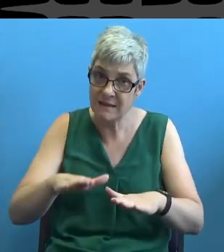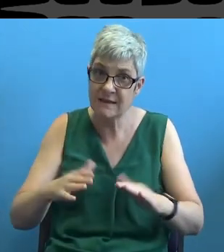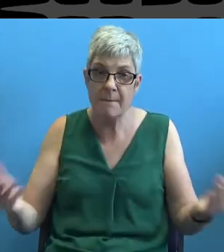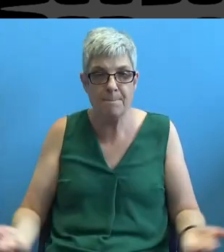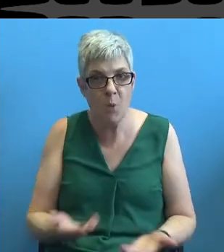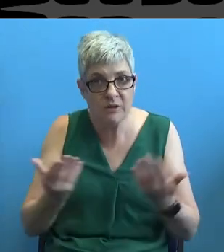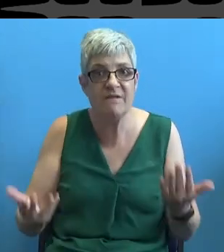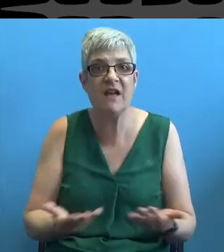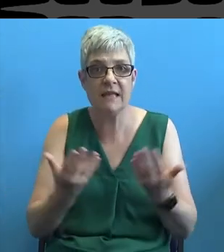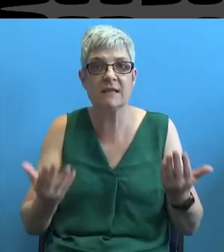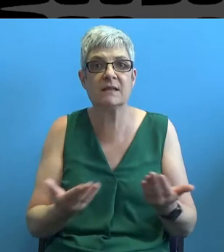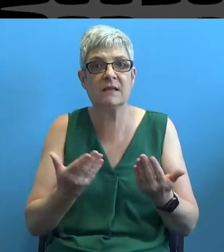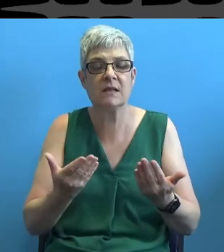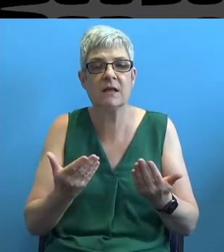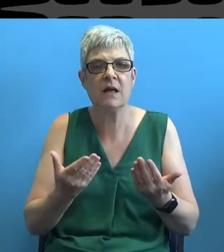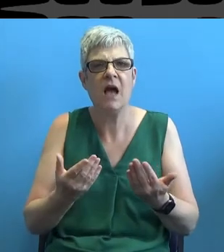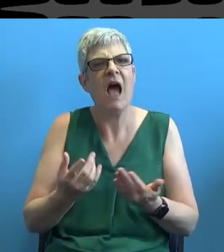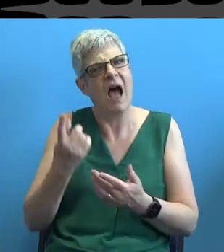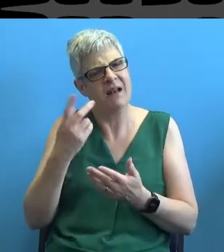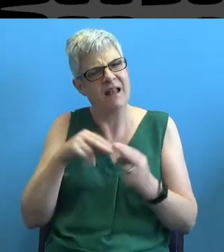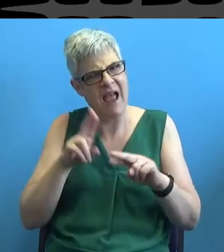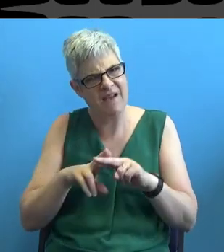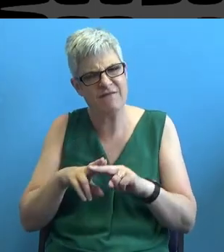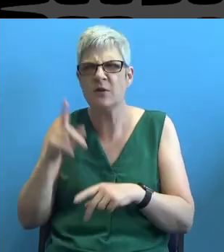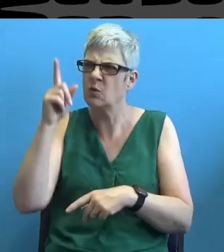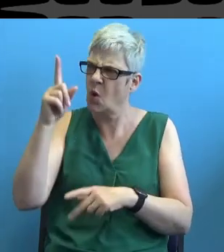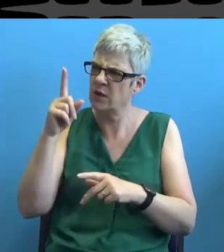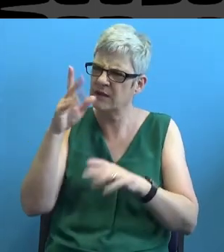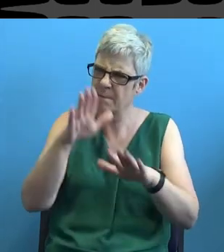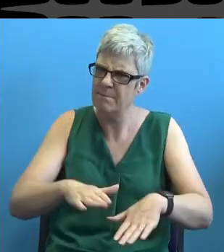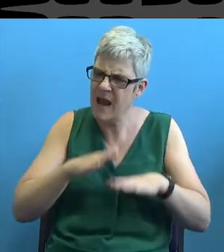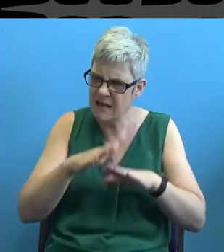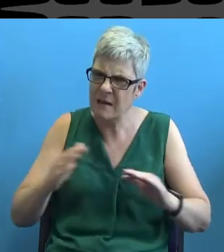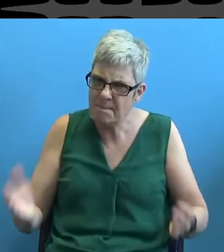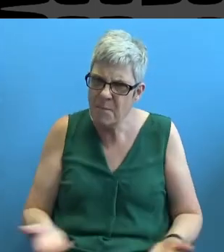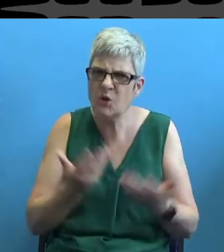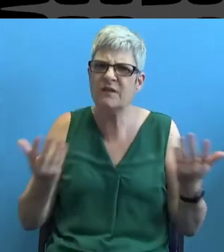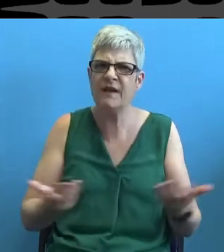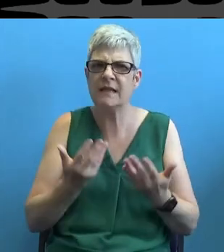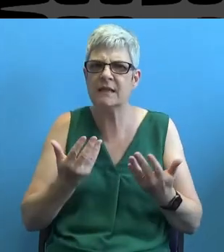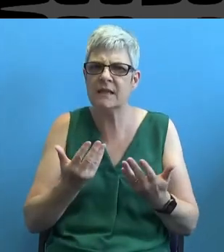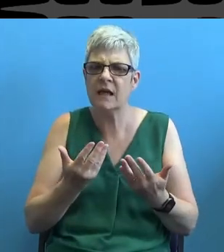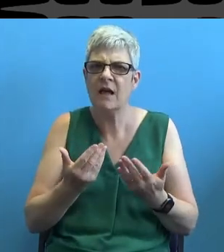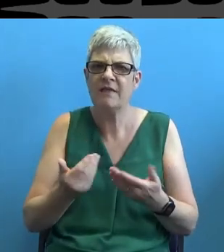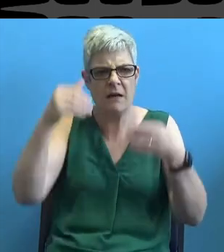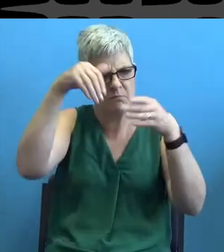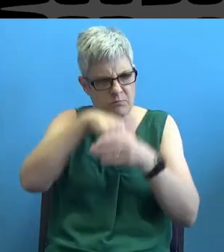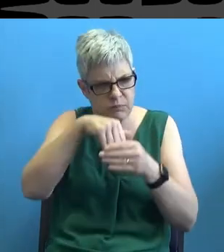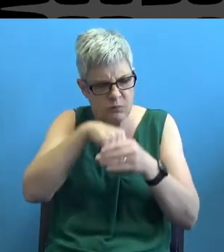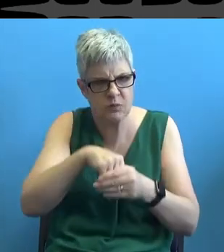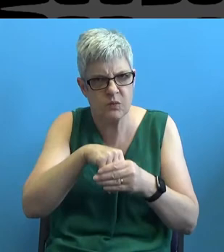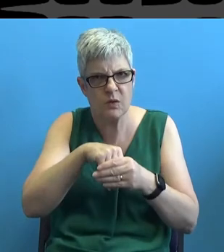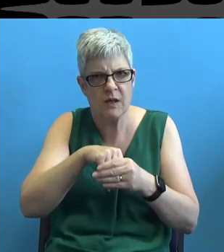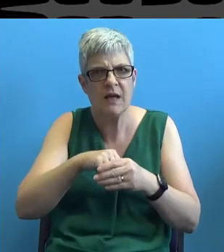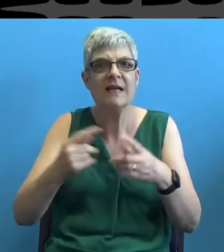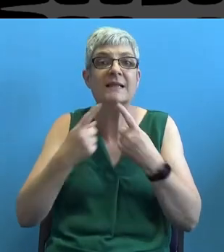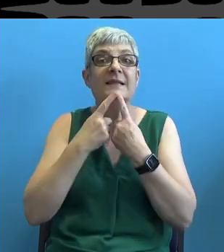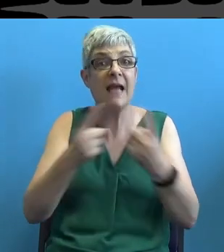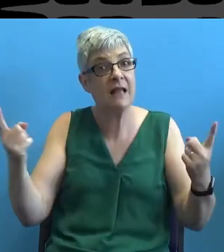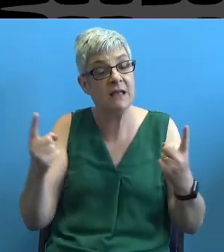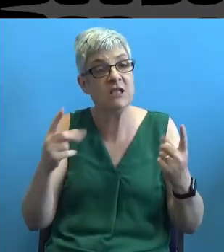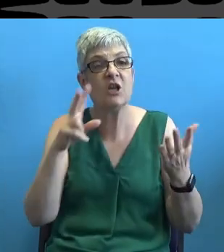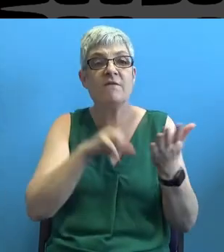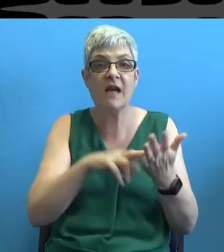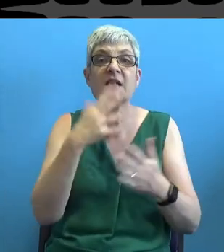it's the mercy of God that motivates us, the message or the content of what we're doing is that declaration, verse 5, that Jesus is